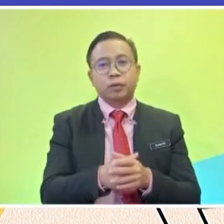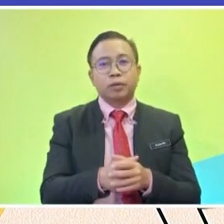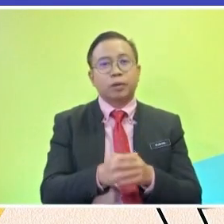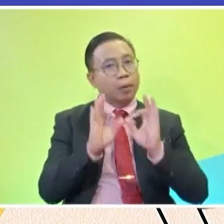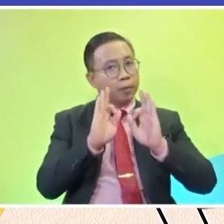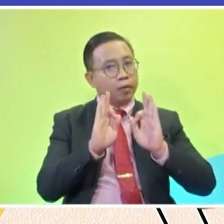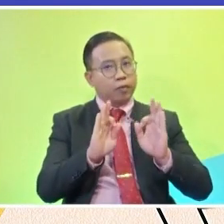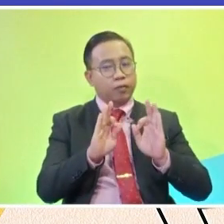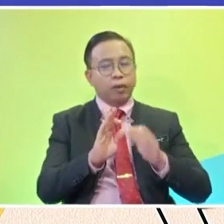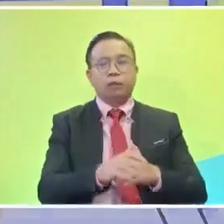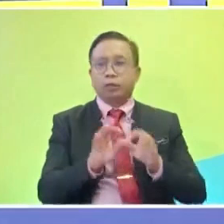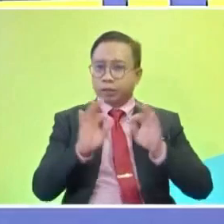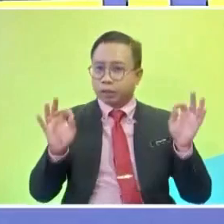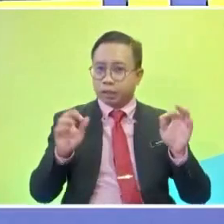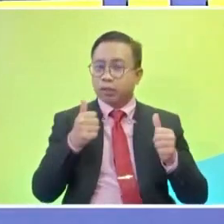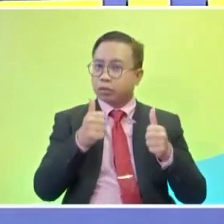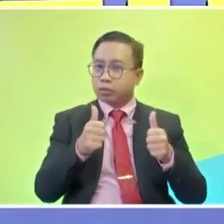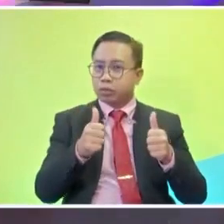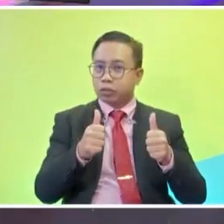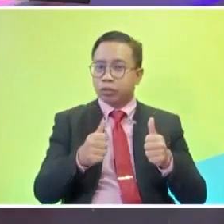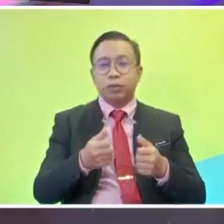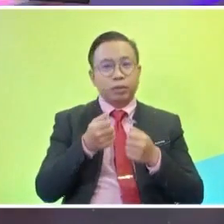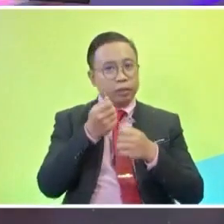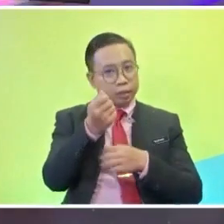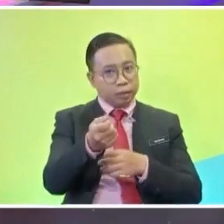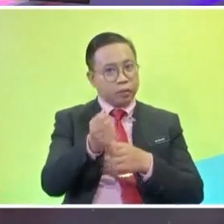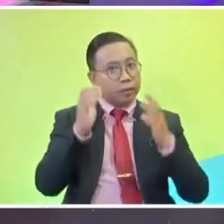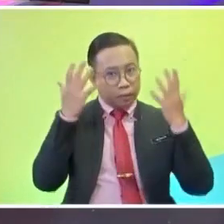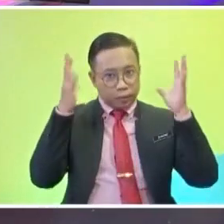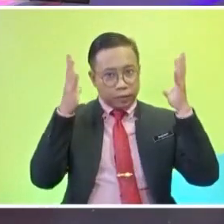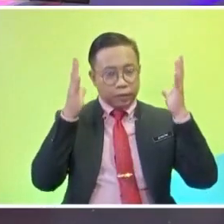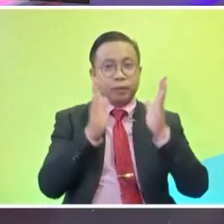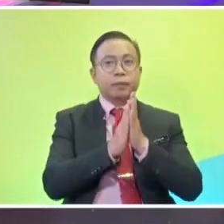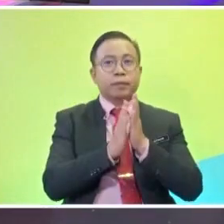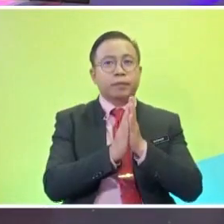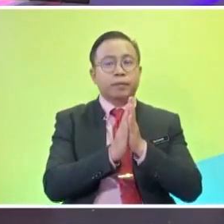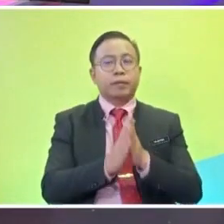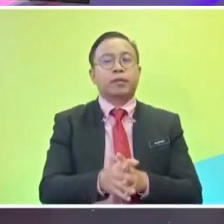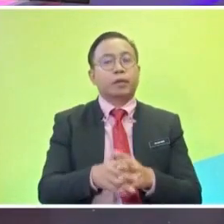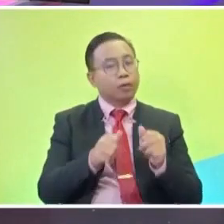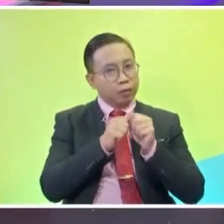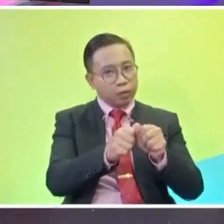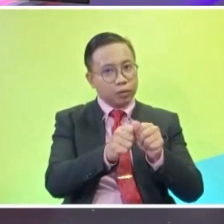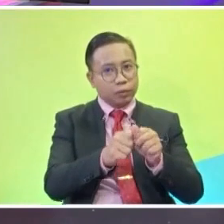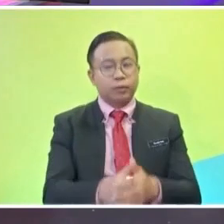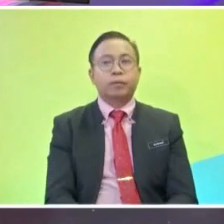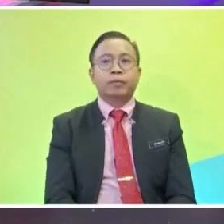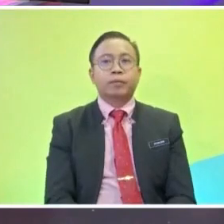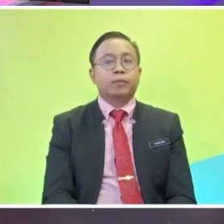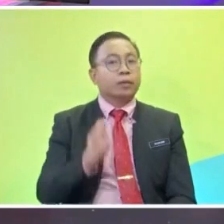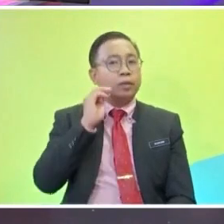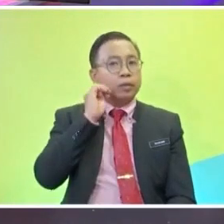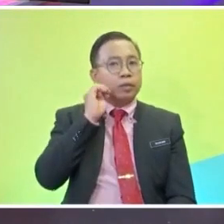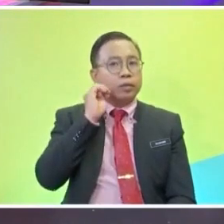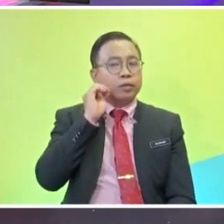Perfect sentence, Anselm. Good job, everyone. Give yourselves a big hand. I'm sure for those watching at home who are following along as well. Miss Sylvia,